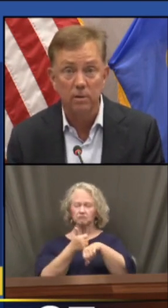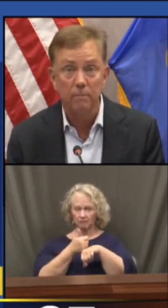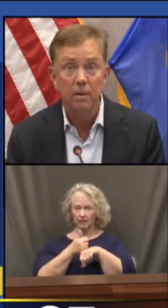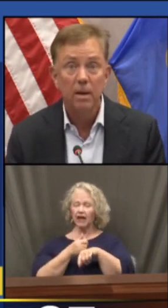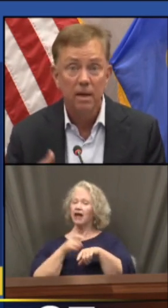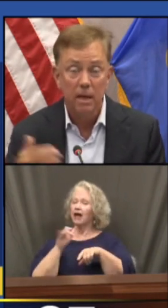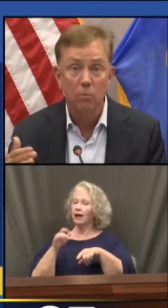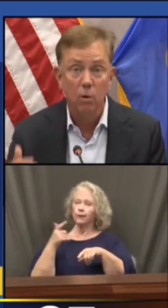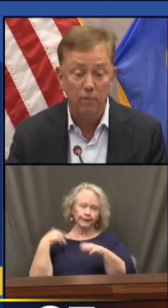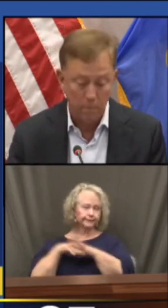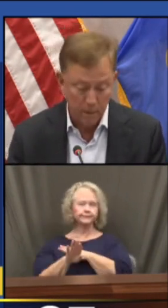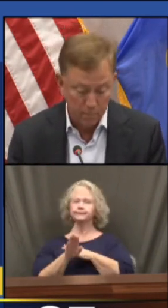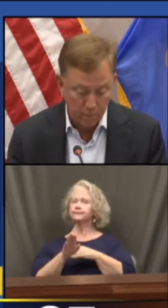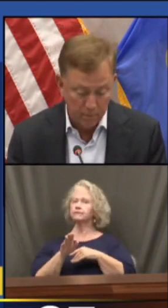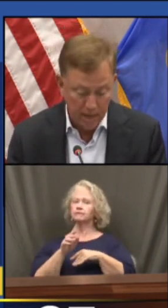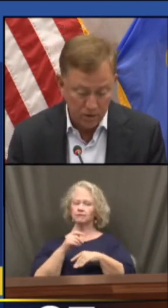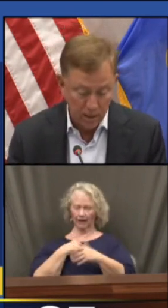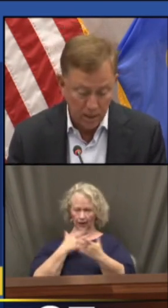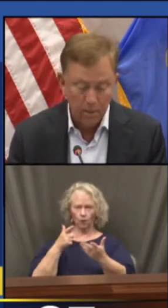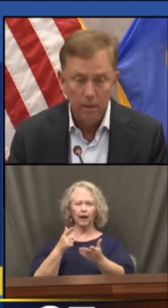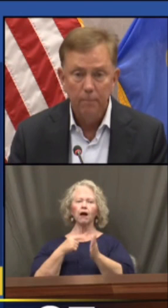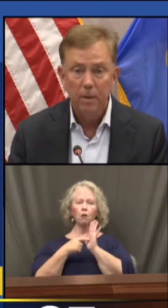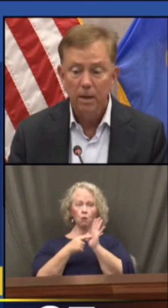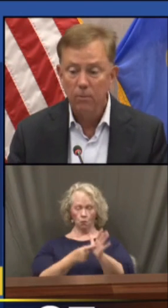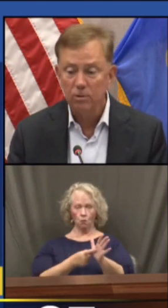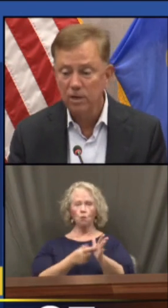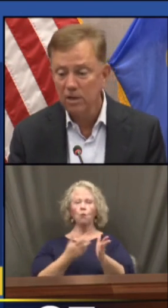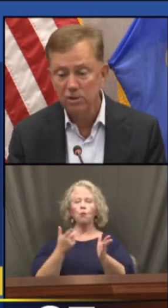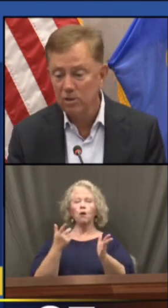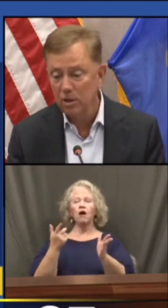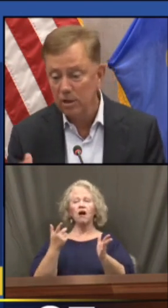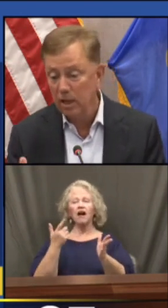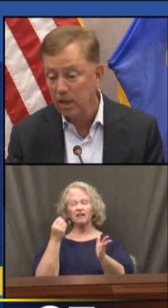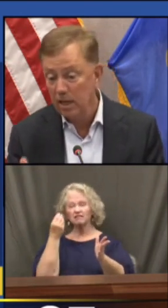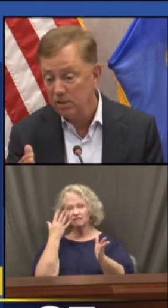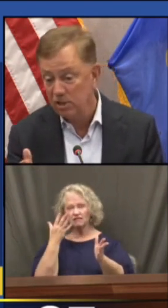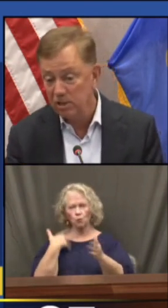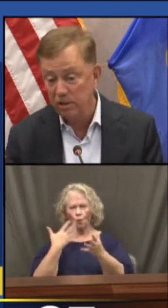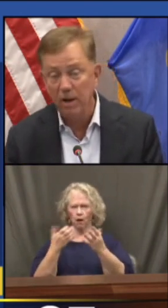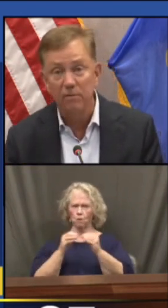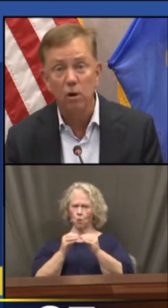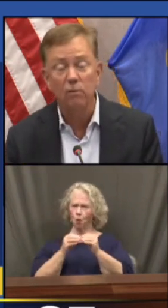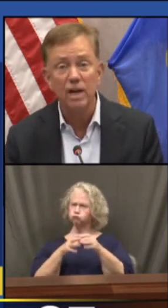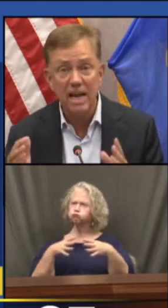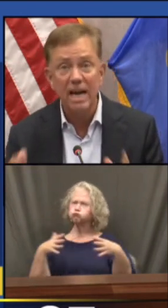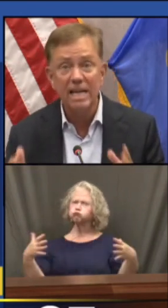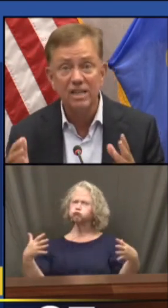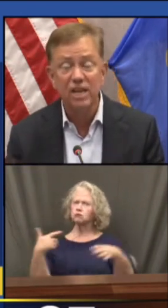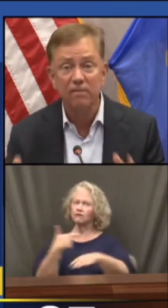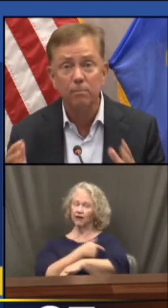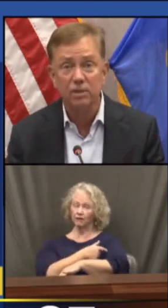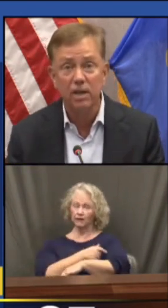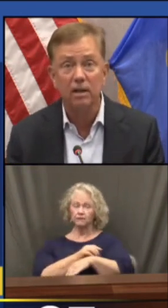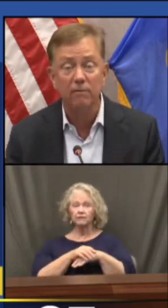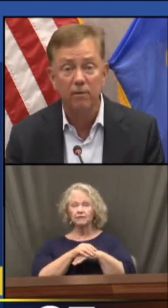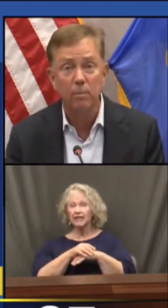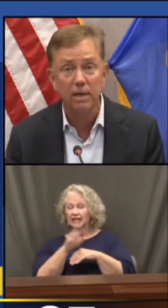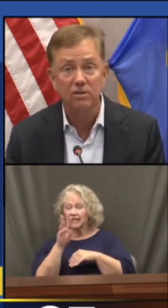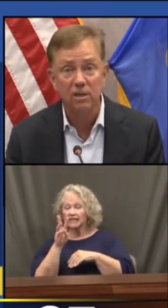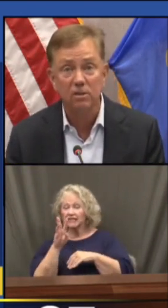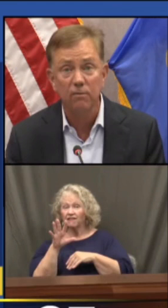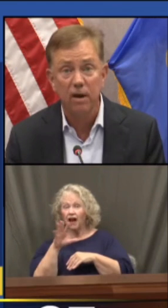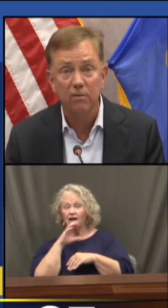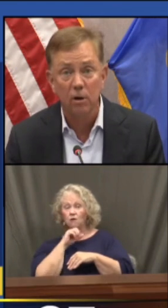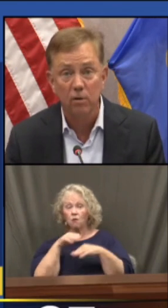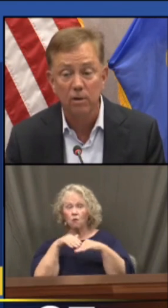terms of getting more of our people vaccinated. I will say in the start, yet again, 65 and over, 97% of